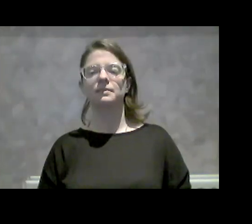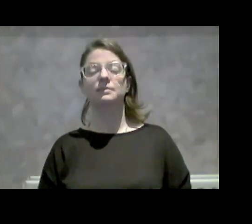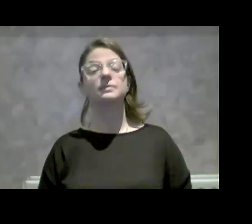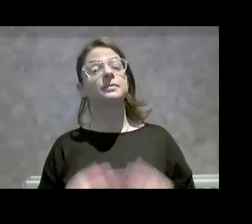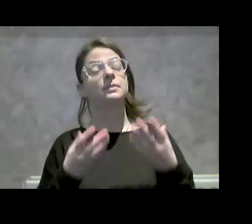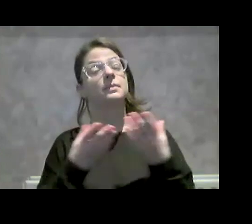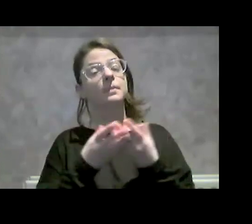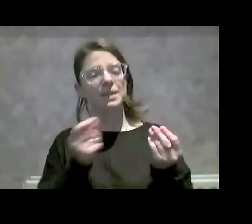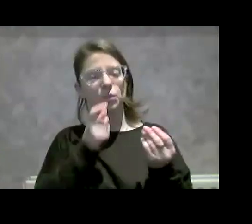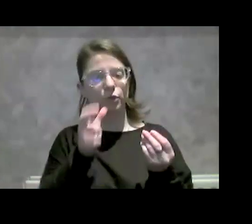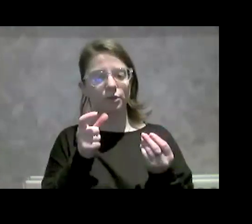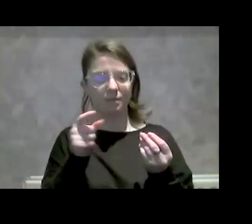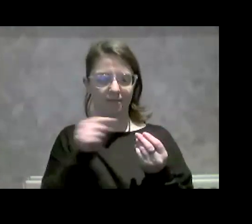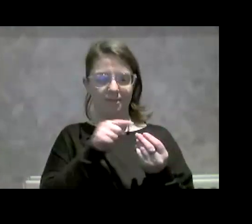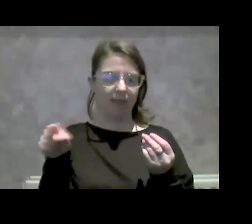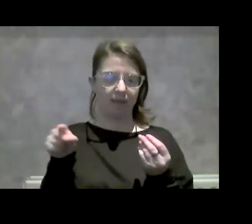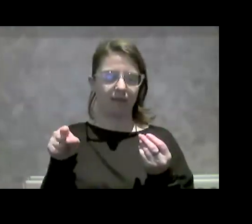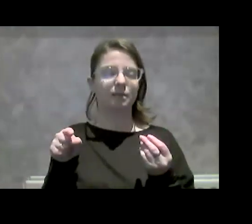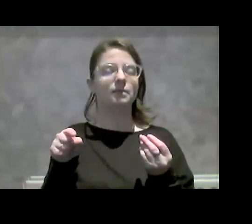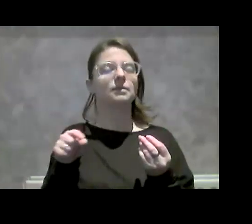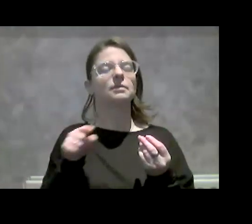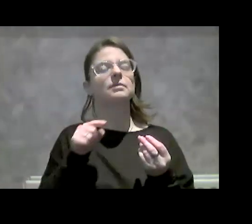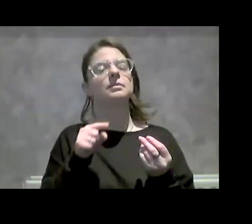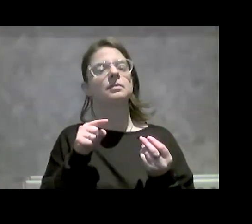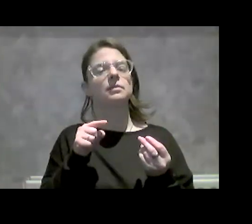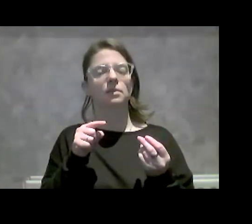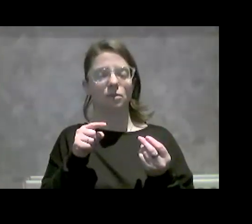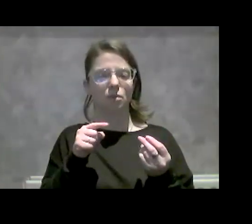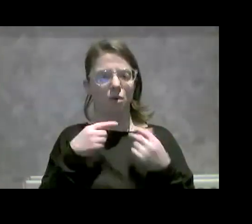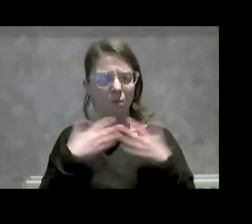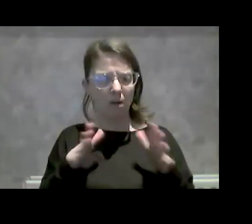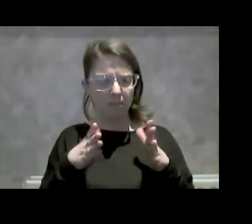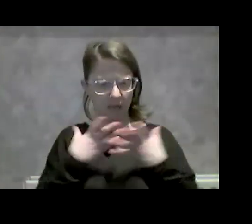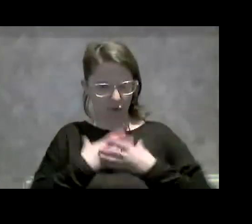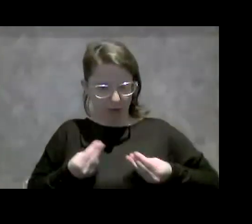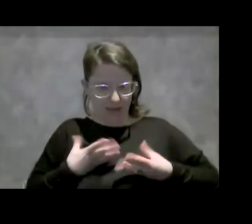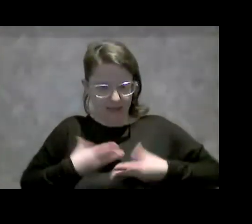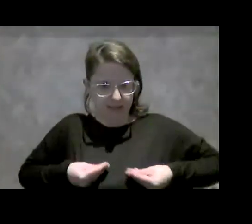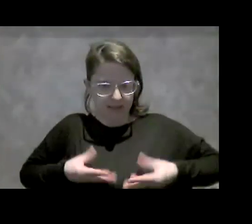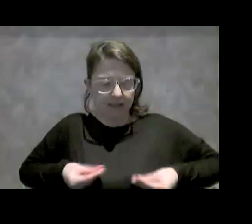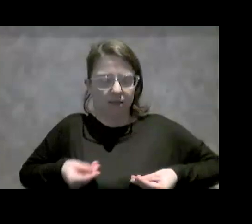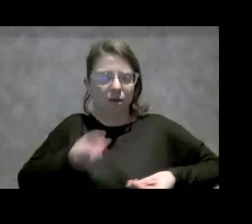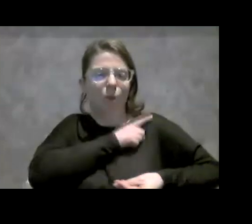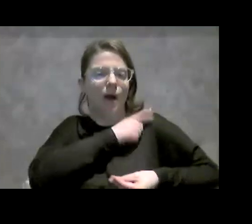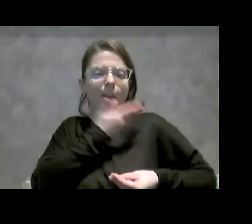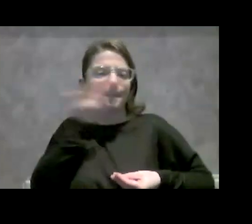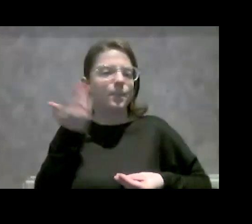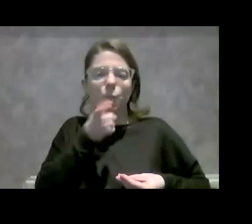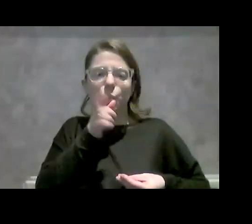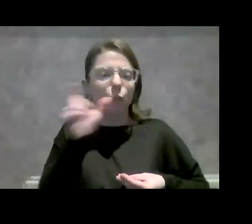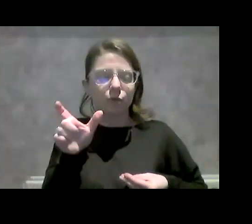We've been erased by the lack of them. We've been stabbed, written in the back by words. We've been